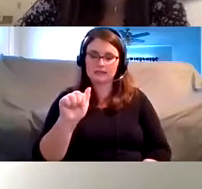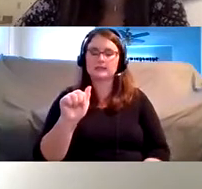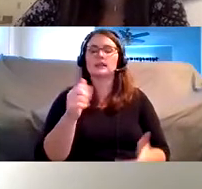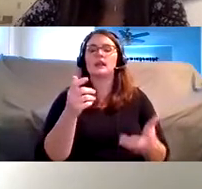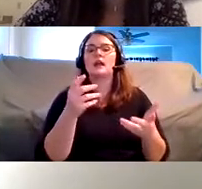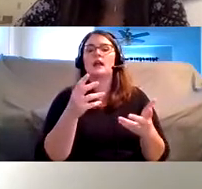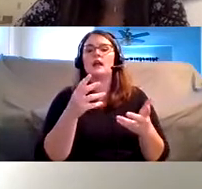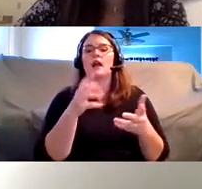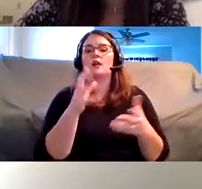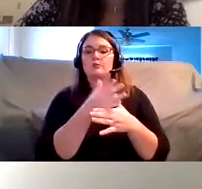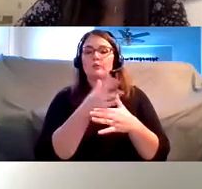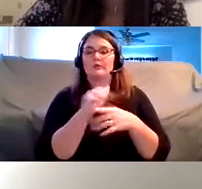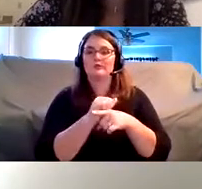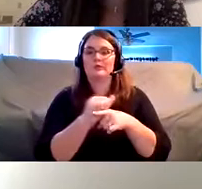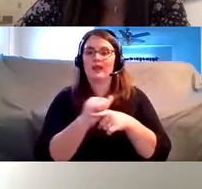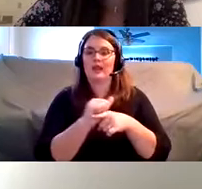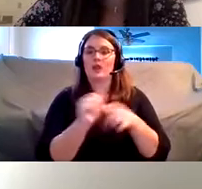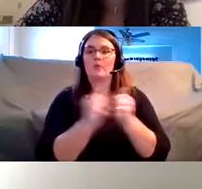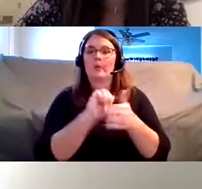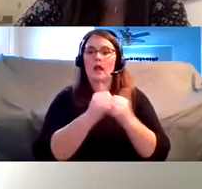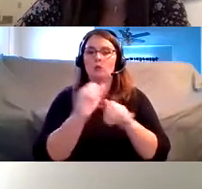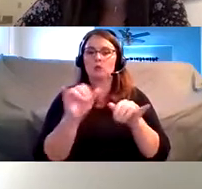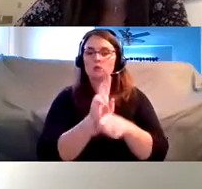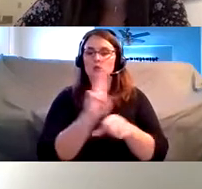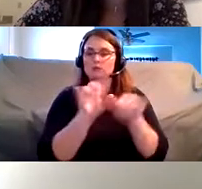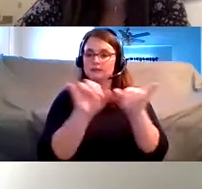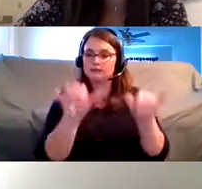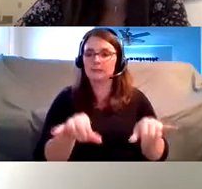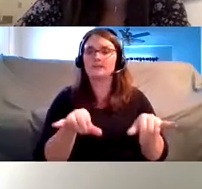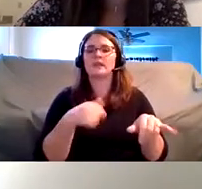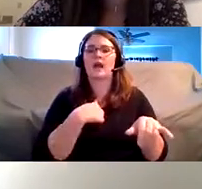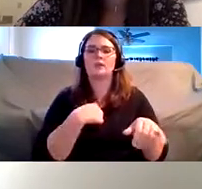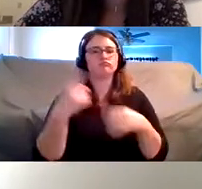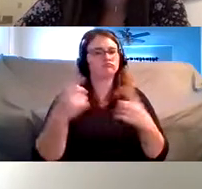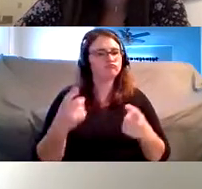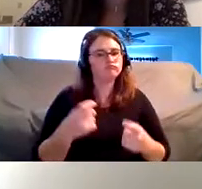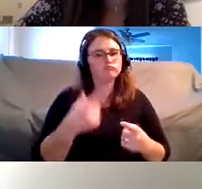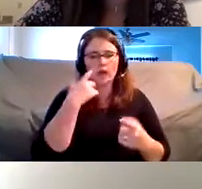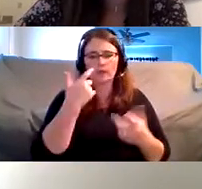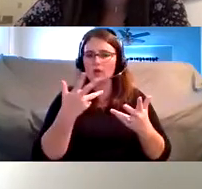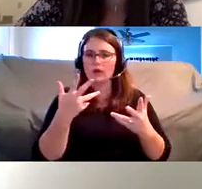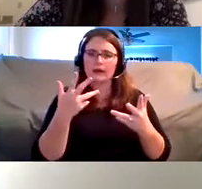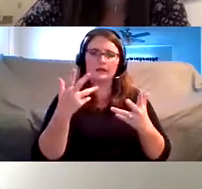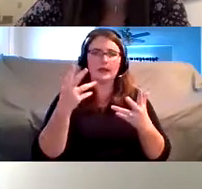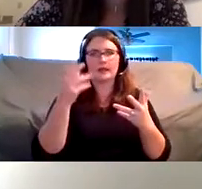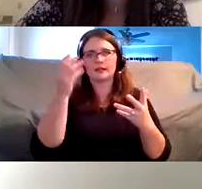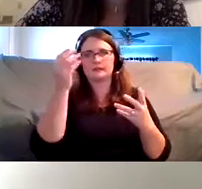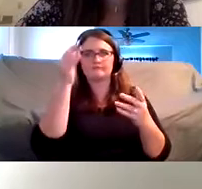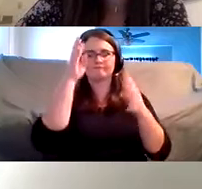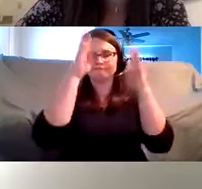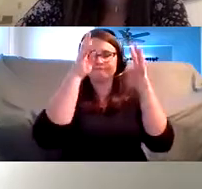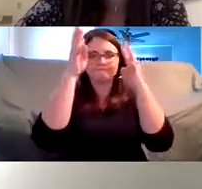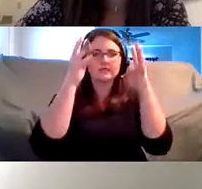to use a system. And I was doing several questions because I was already brainstorming some of the foods that I was going to see in the